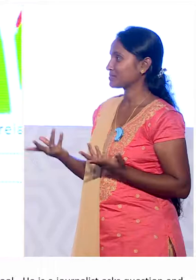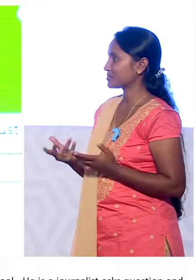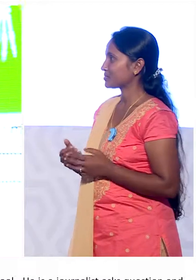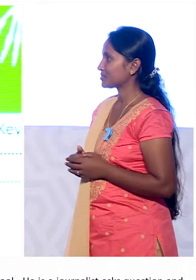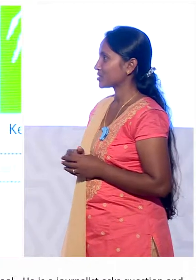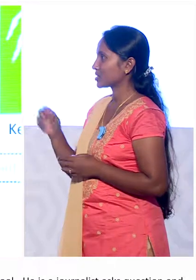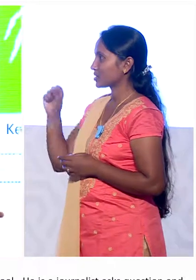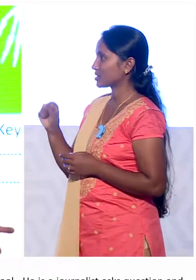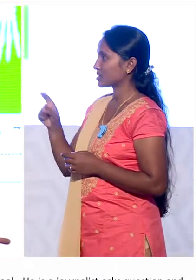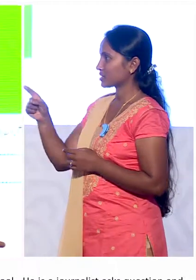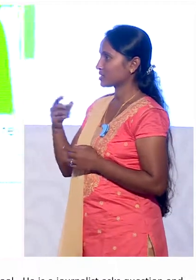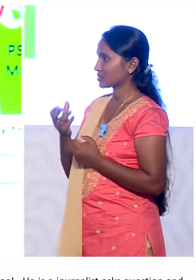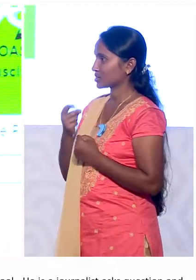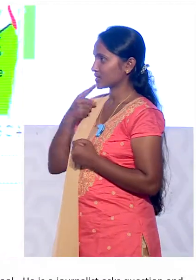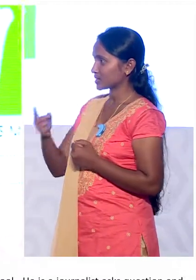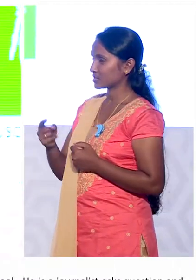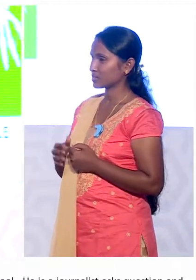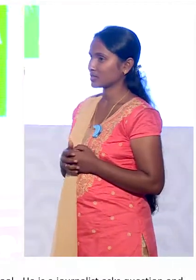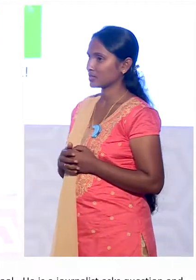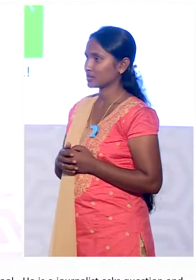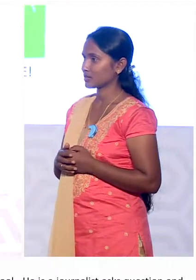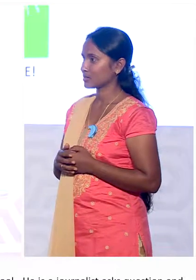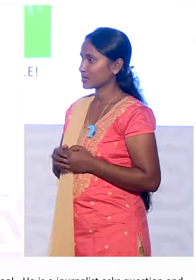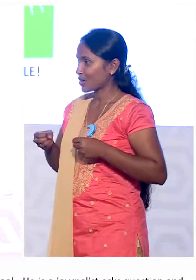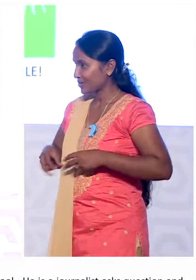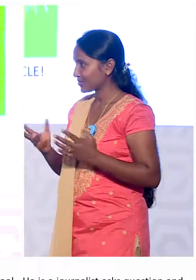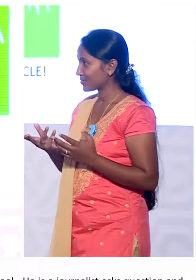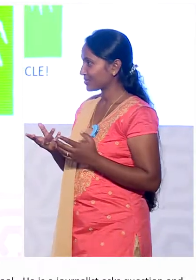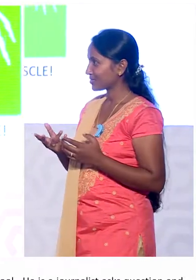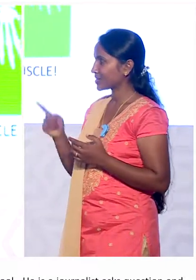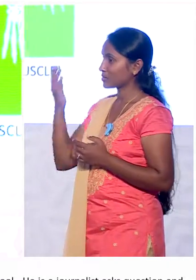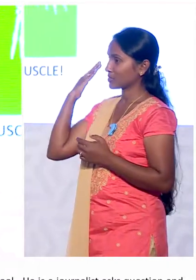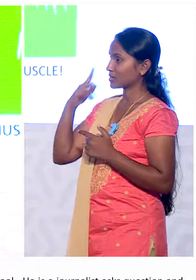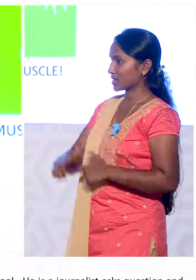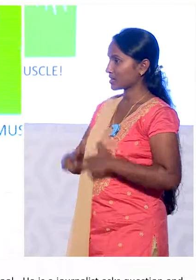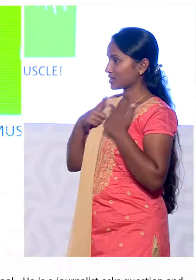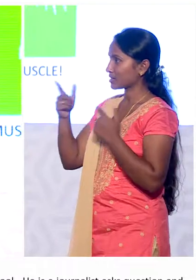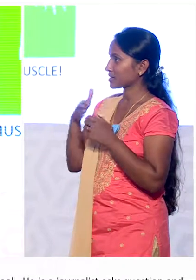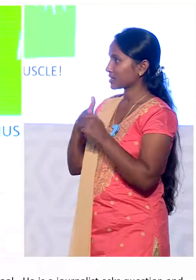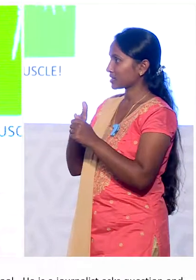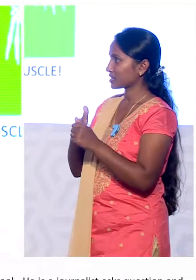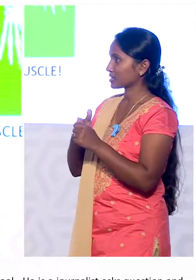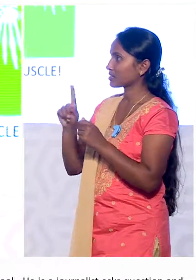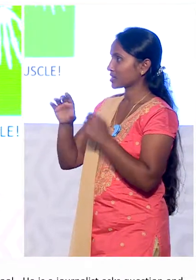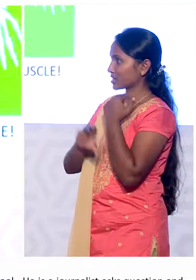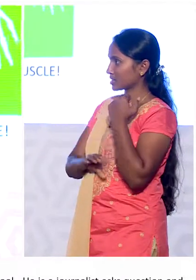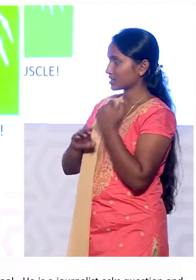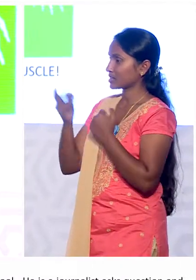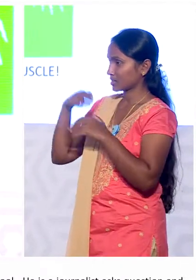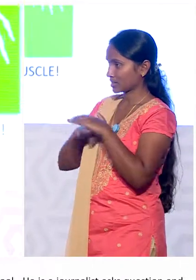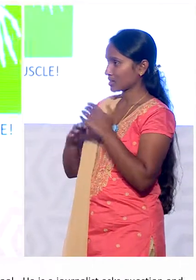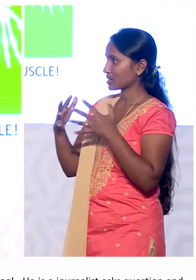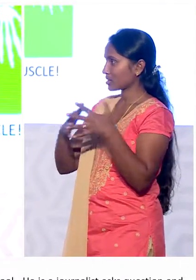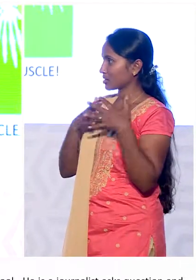so I didn't want to be saying no. Fortunately, in my previous life, I had lived with hunting and gathering tribes in Africa